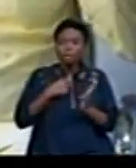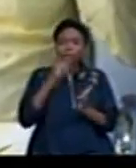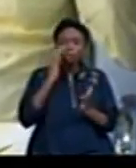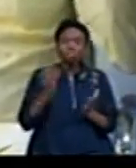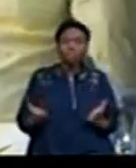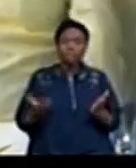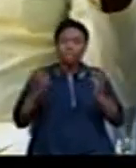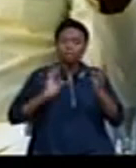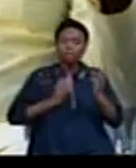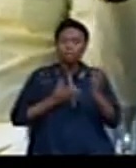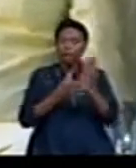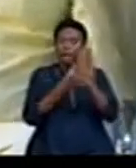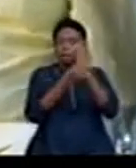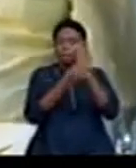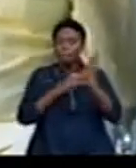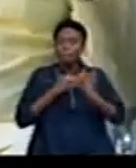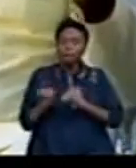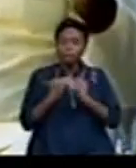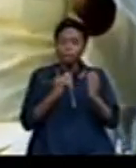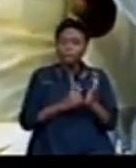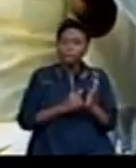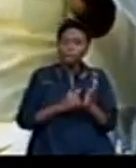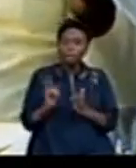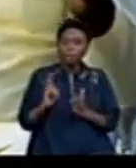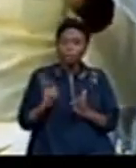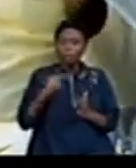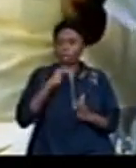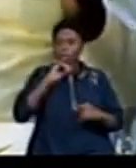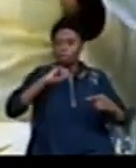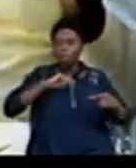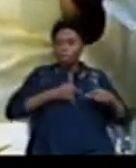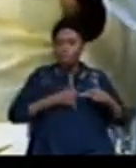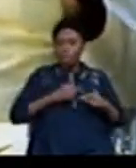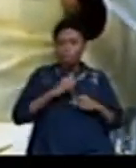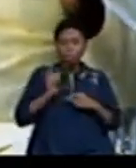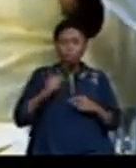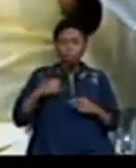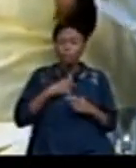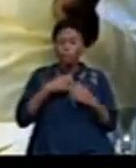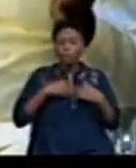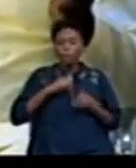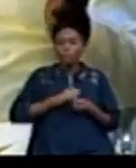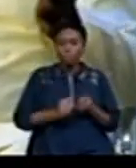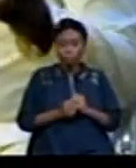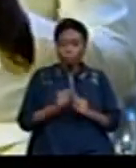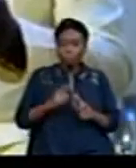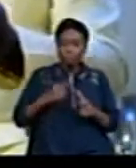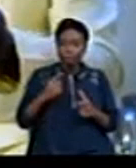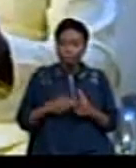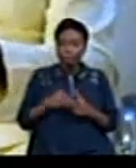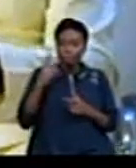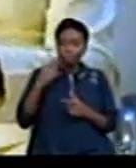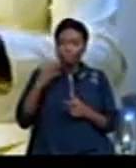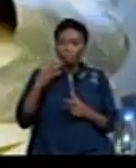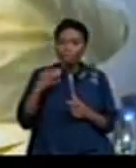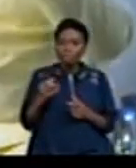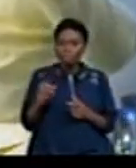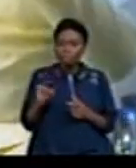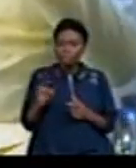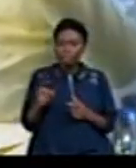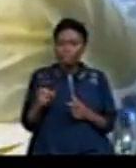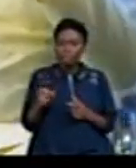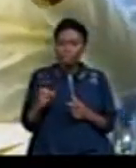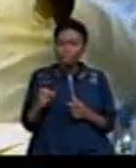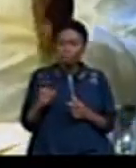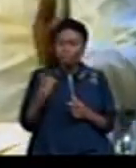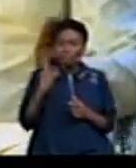our hand and then put our hand where it's pending, where we have a problem. Then one of the pastors now lifted up his